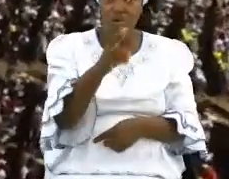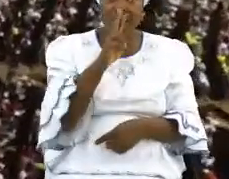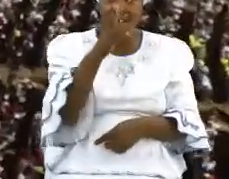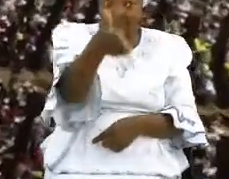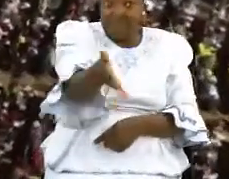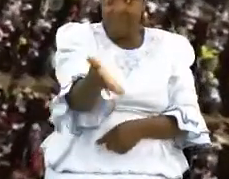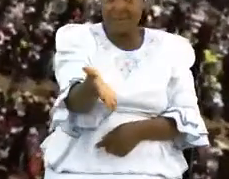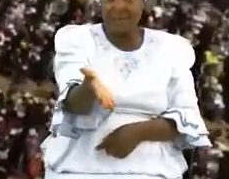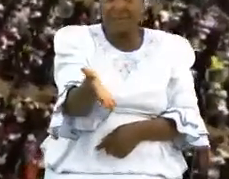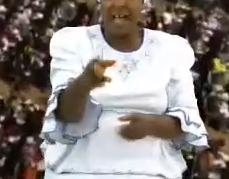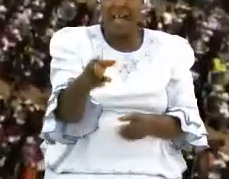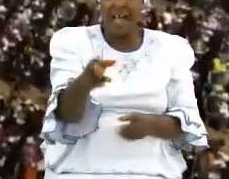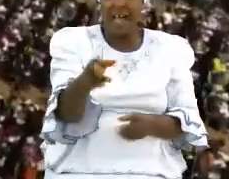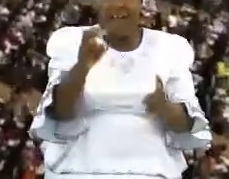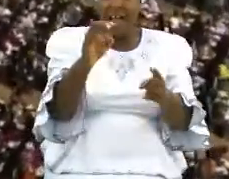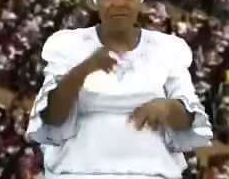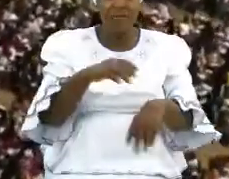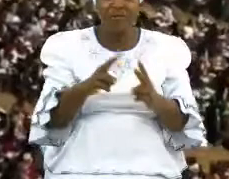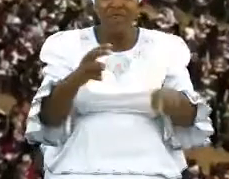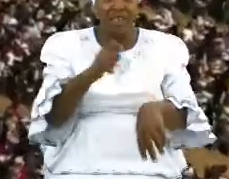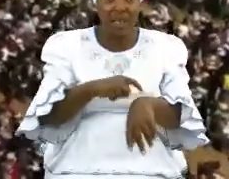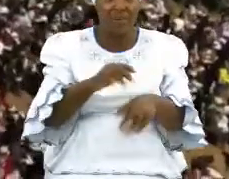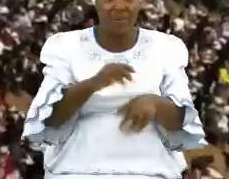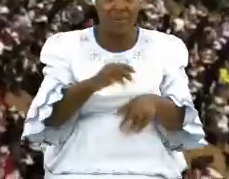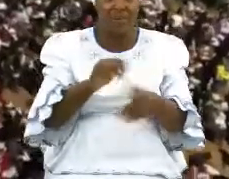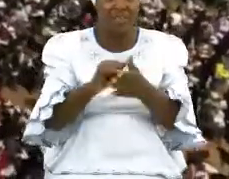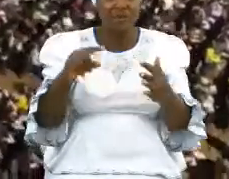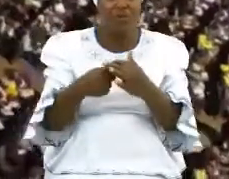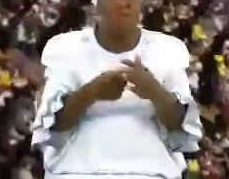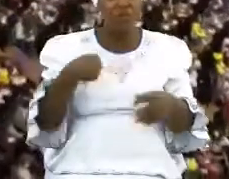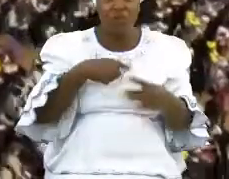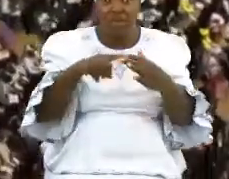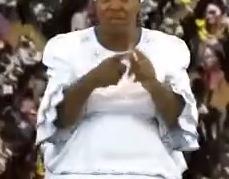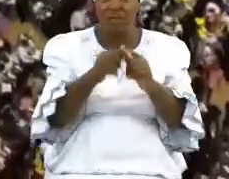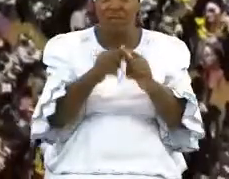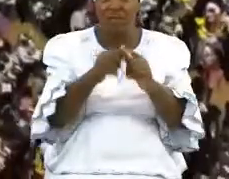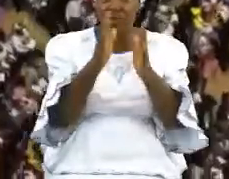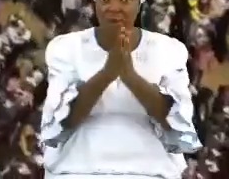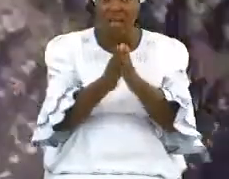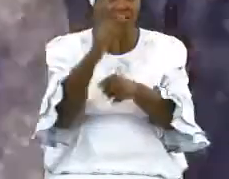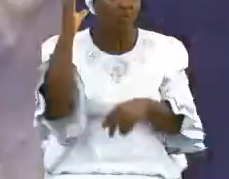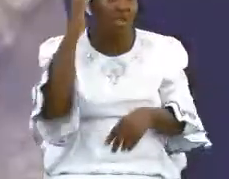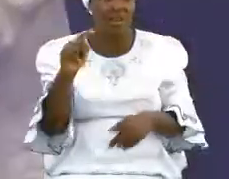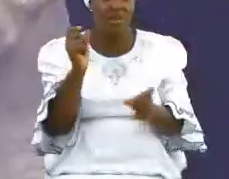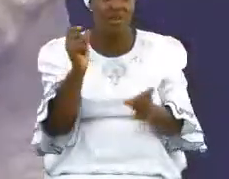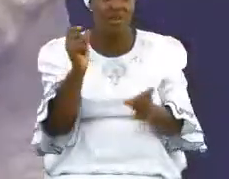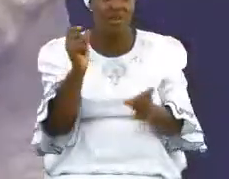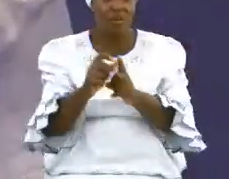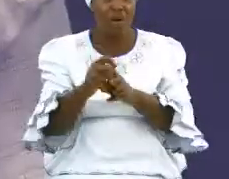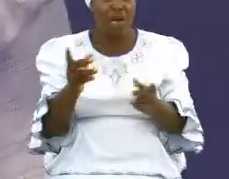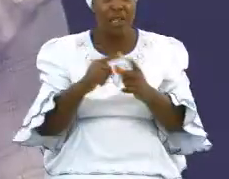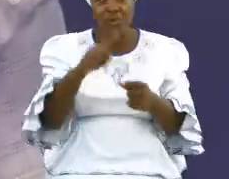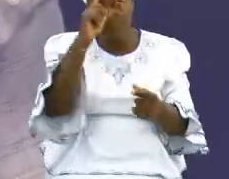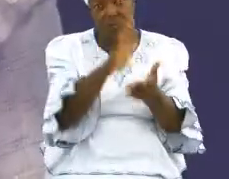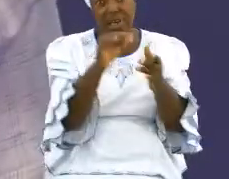moment, we begin to pray. As you hear the word, as you believe the